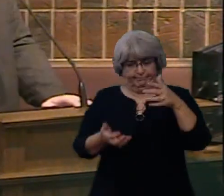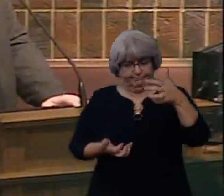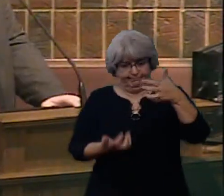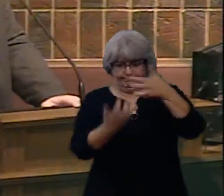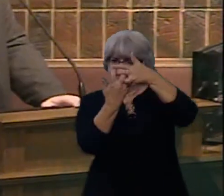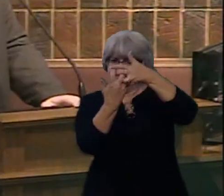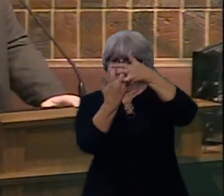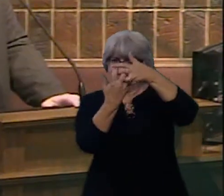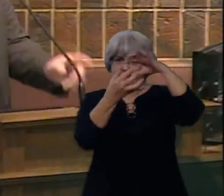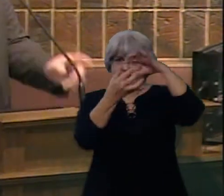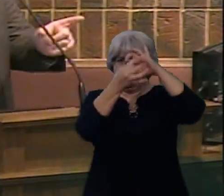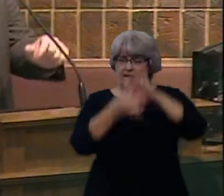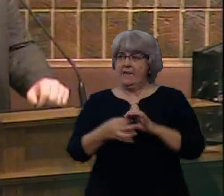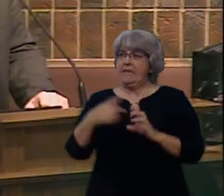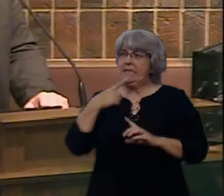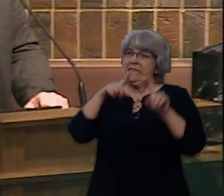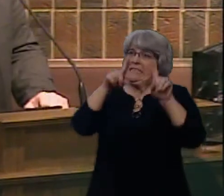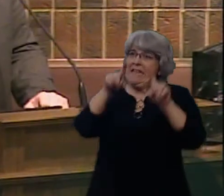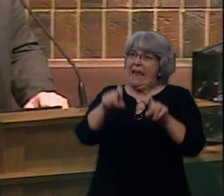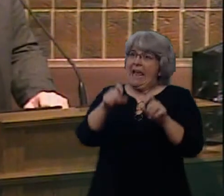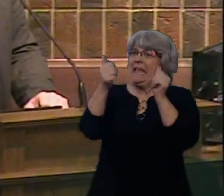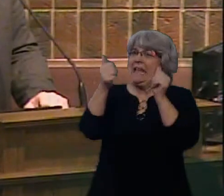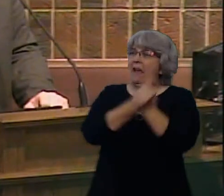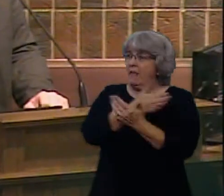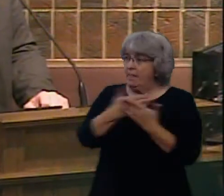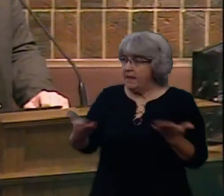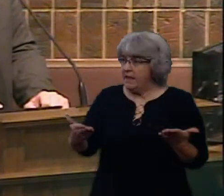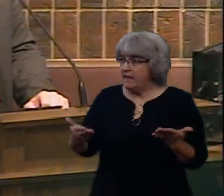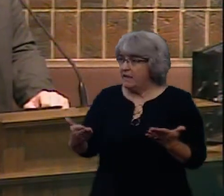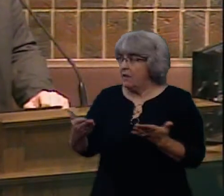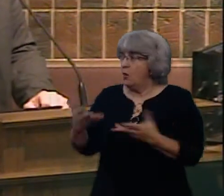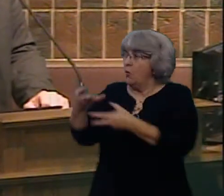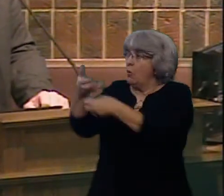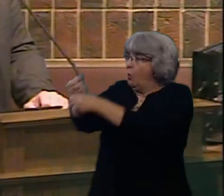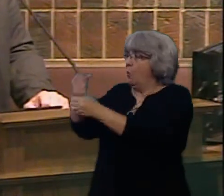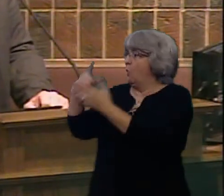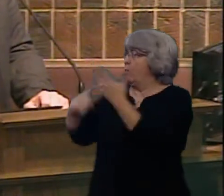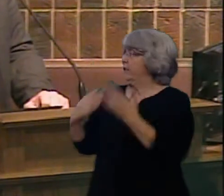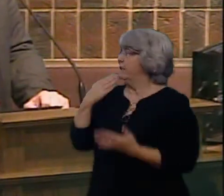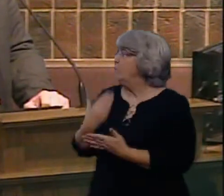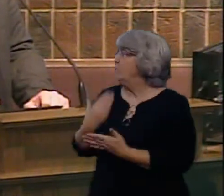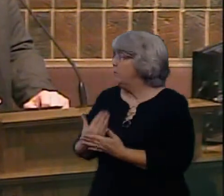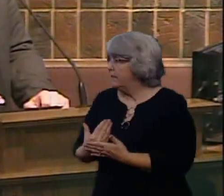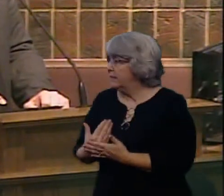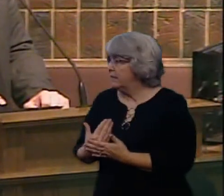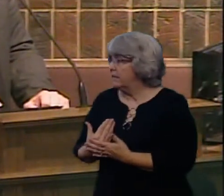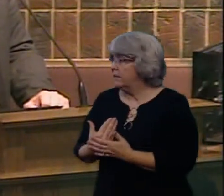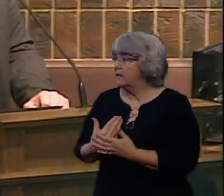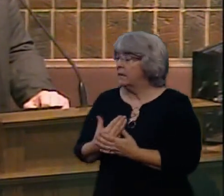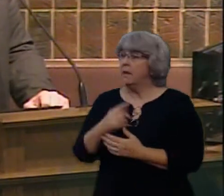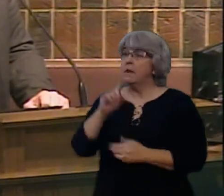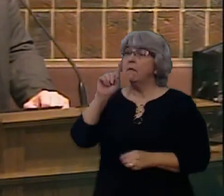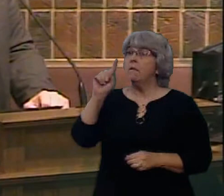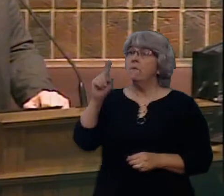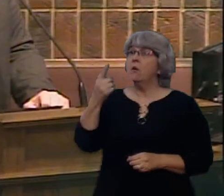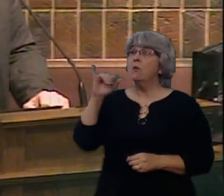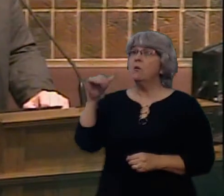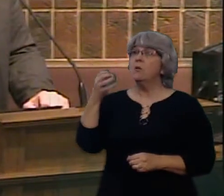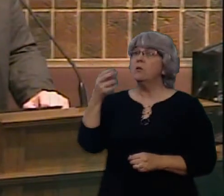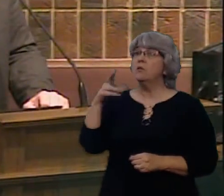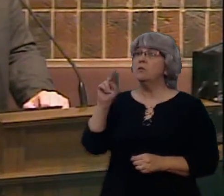Test everything, hold fast to what is good. Turn over to 1 John chapter 4.